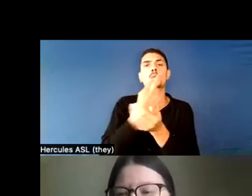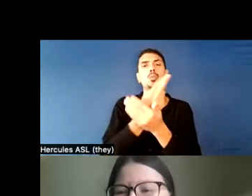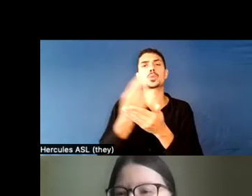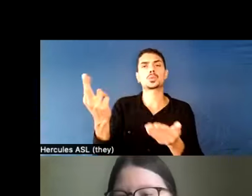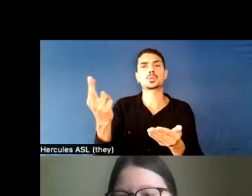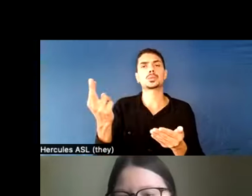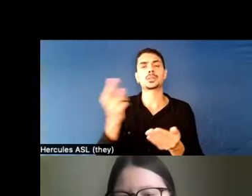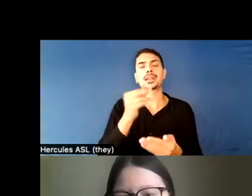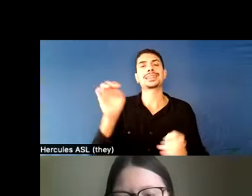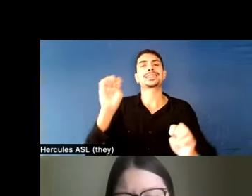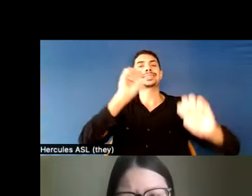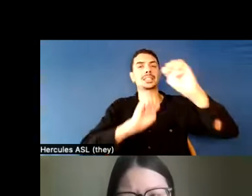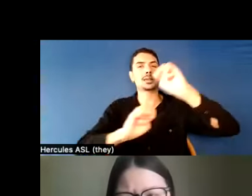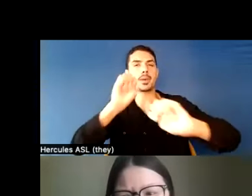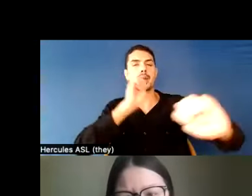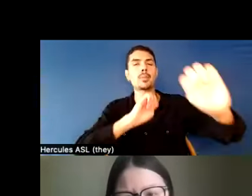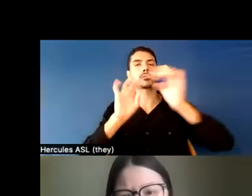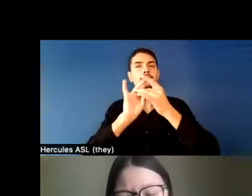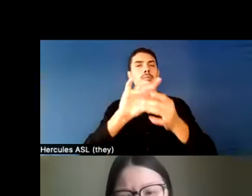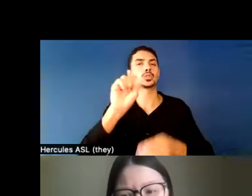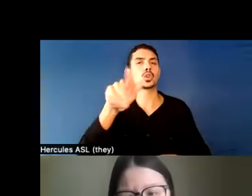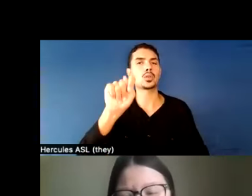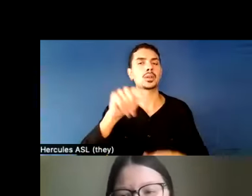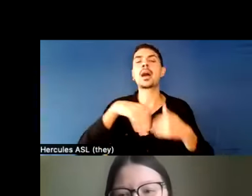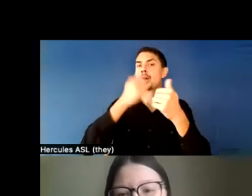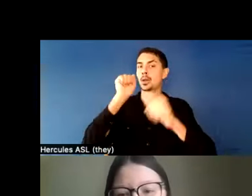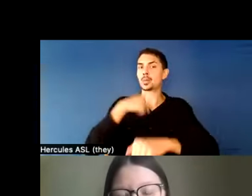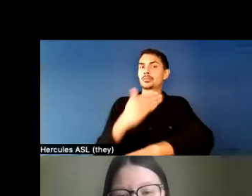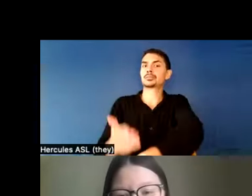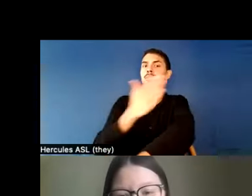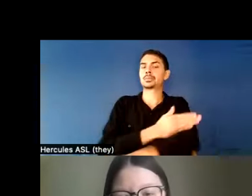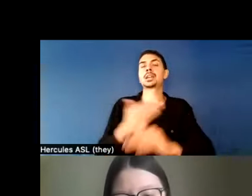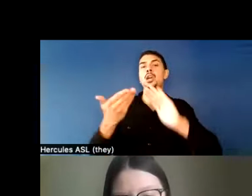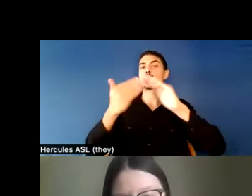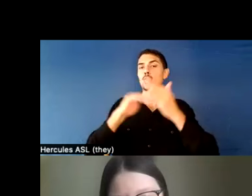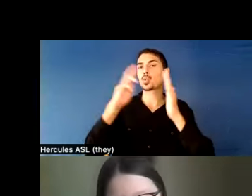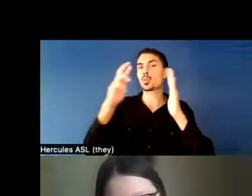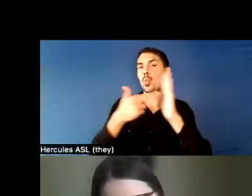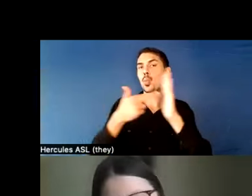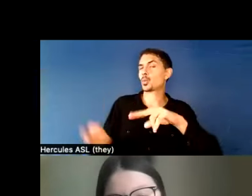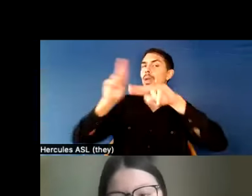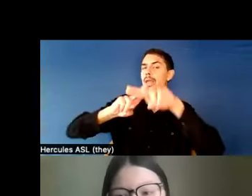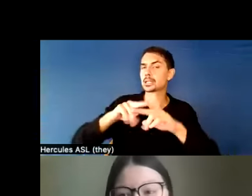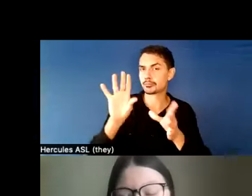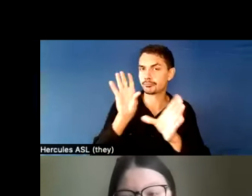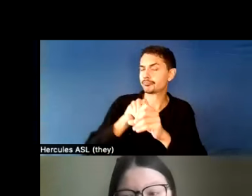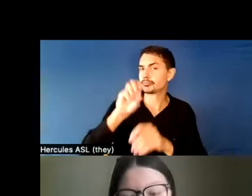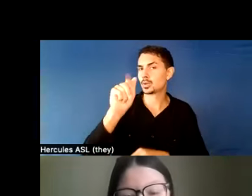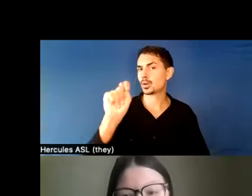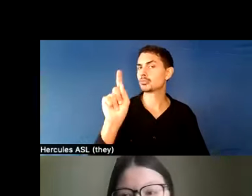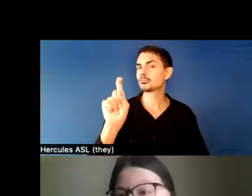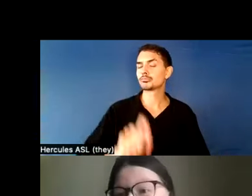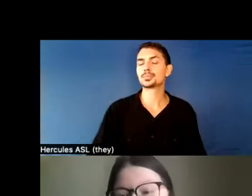and experimenting around, is how can we increase the community role within a SART? And that can be